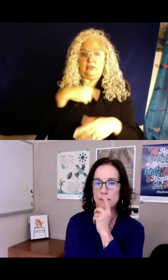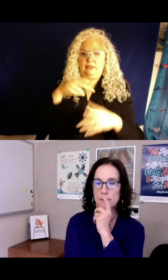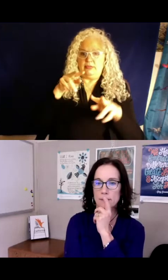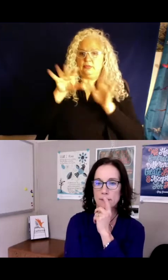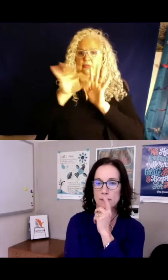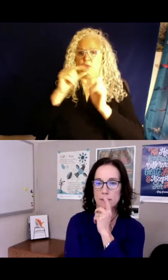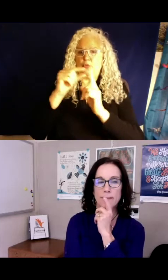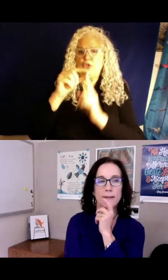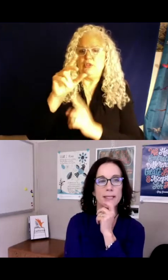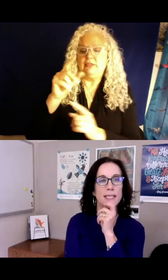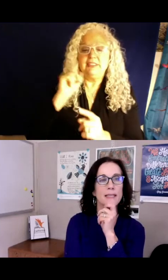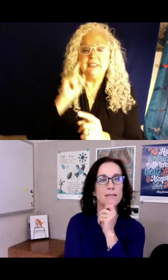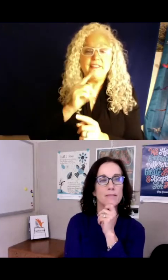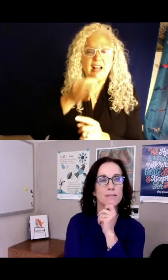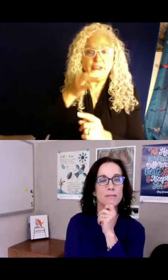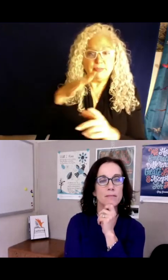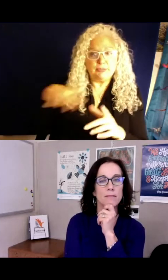impaired, that label,